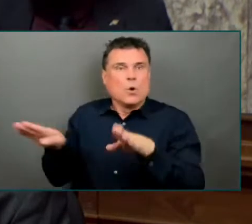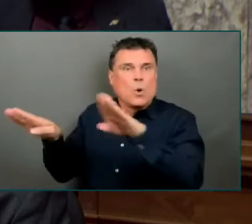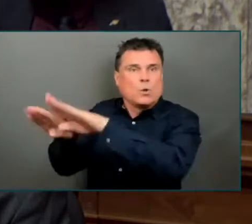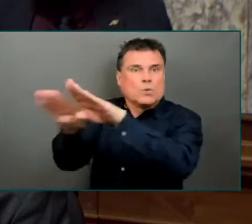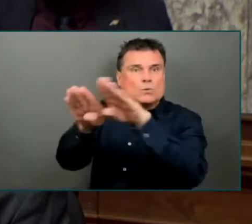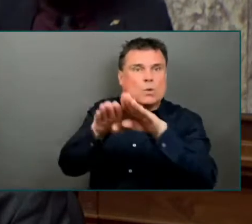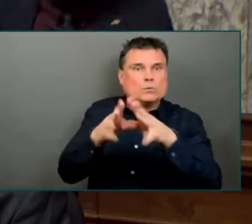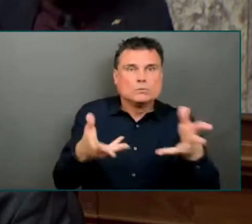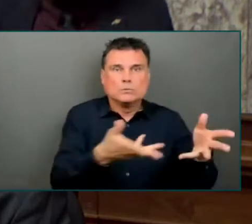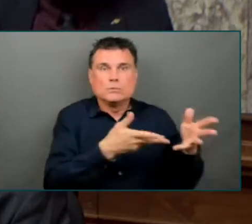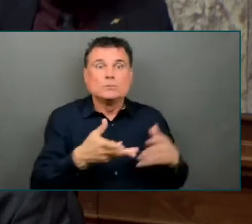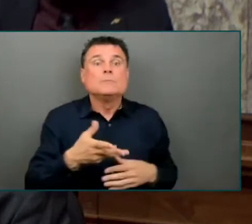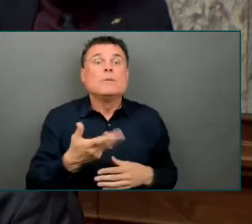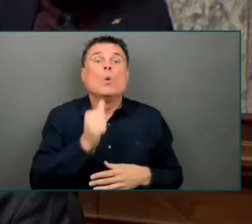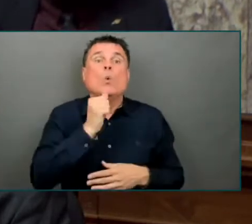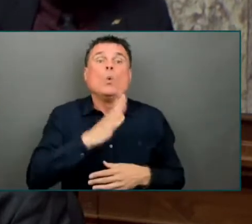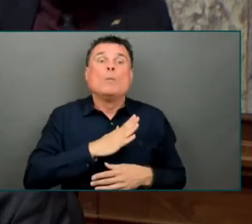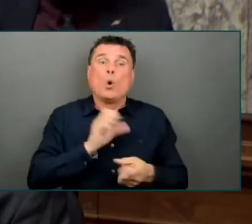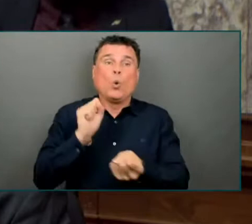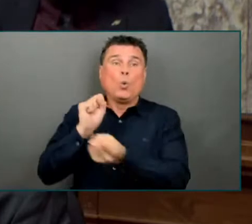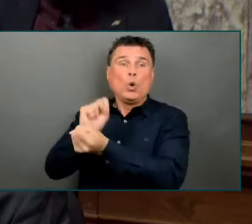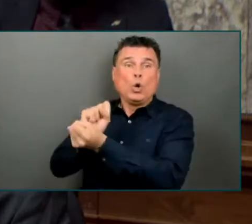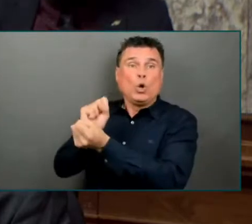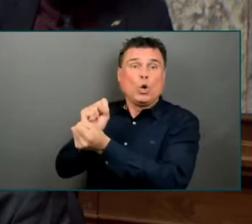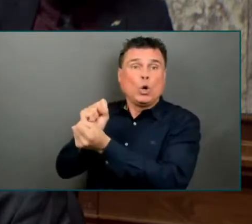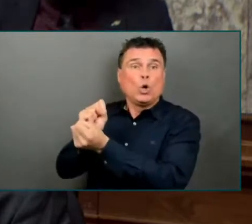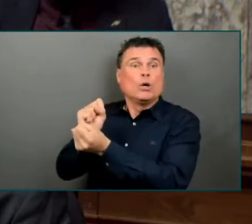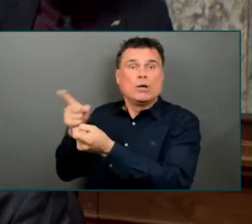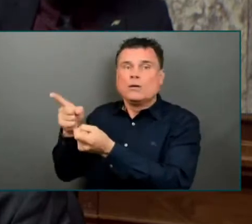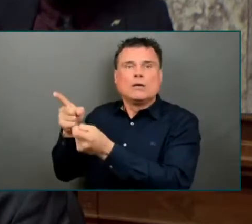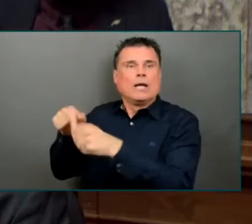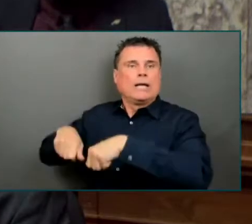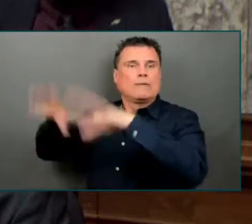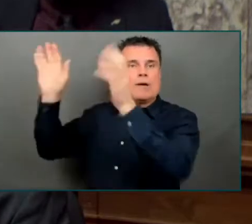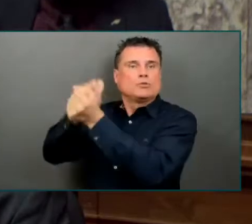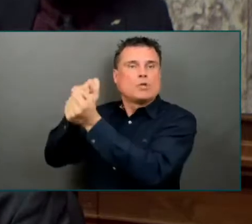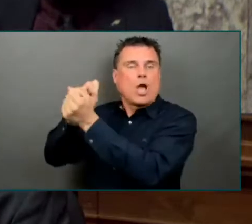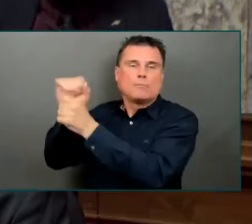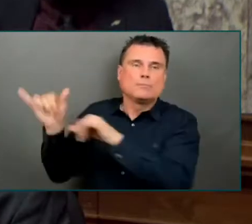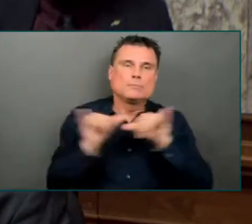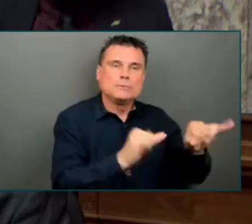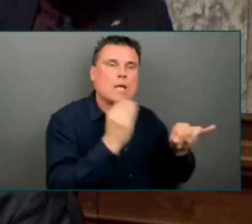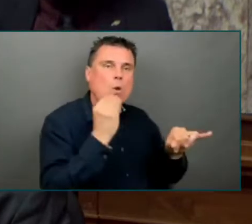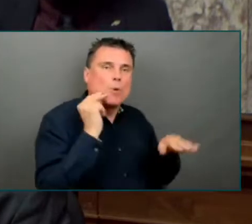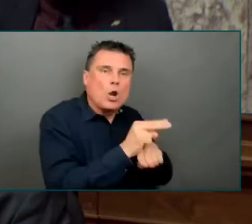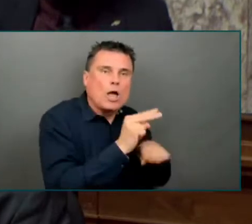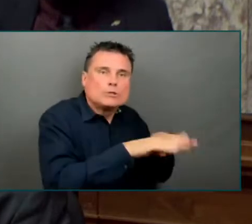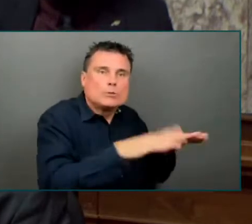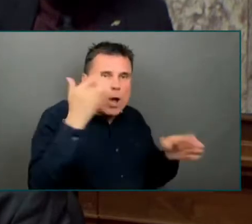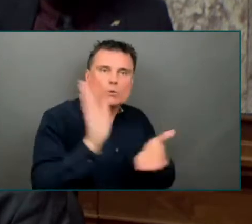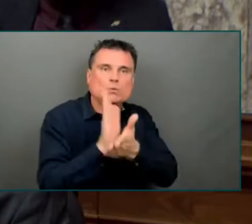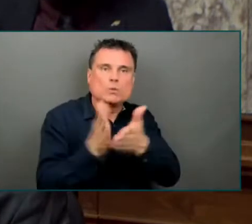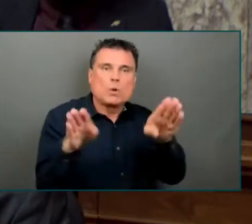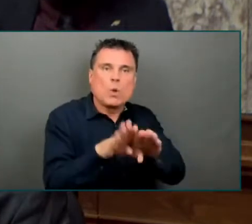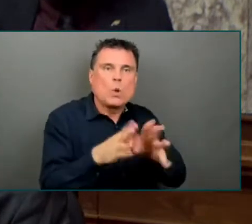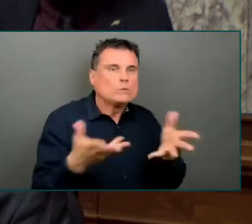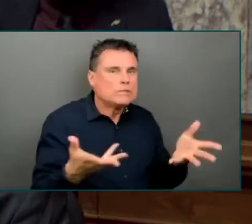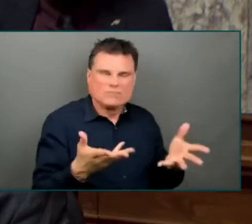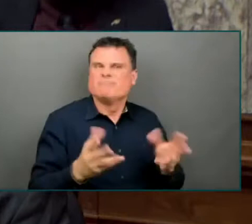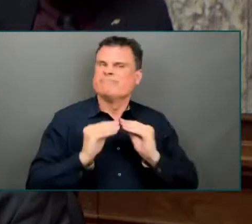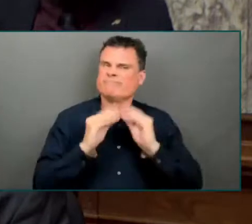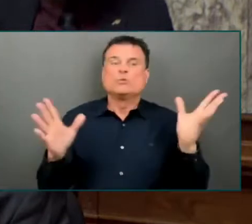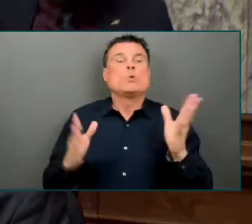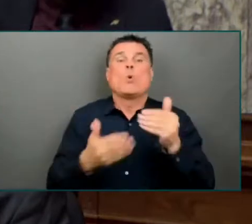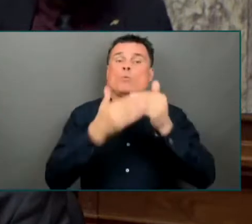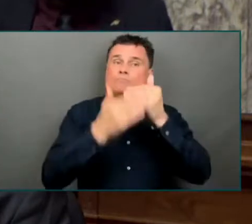strong recovery, childcare is non-negotiable, and that investments in childcare are